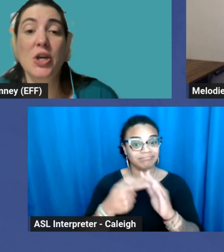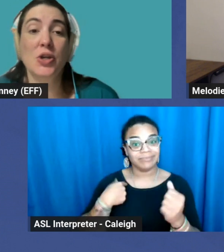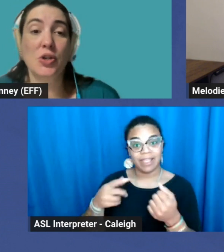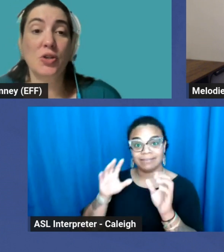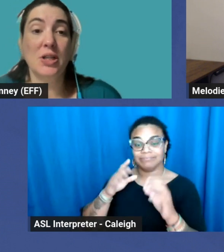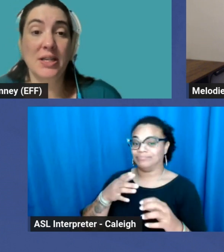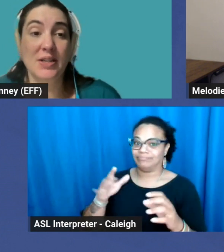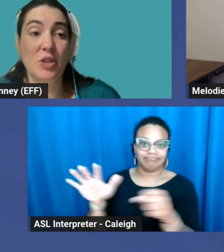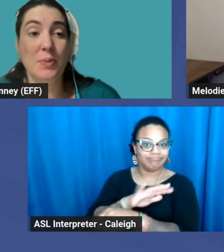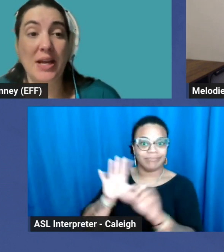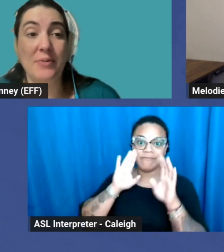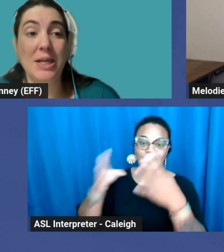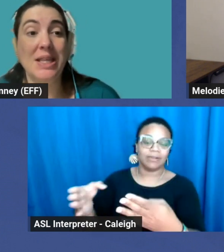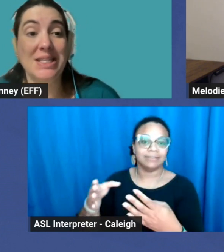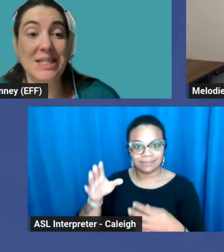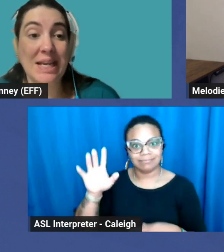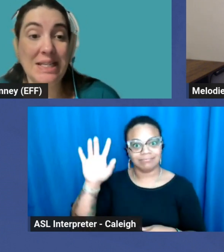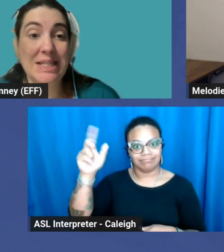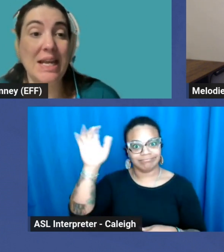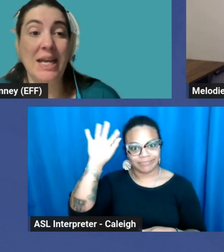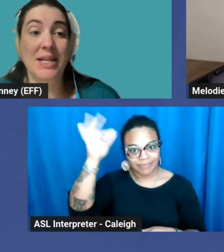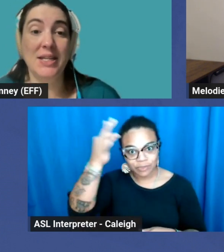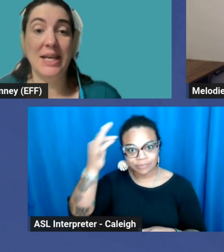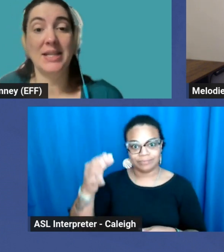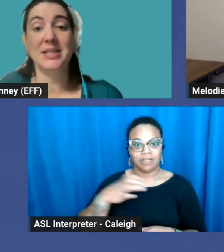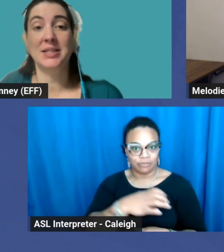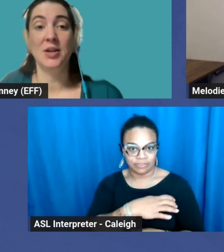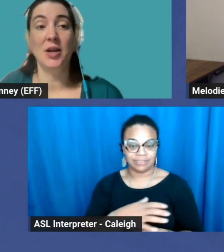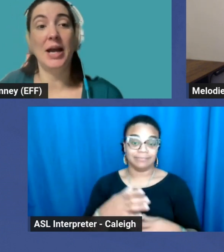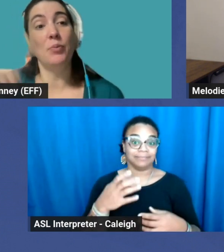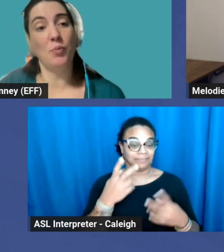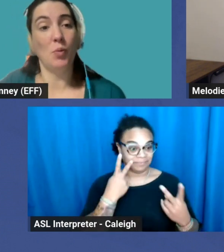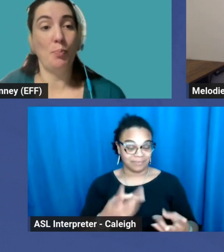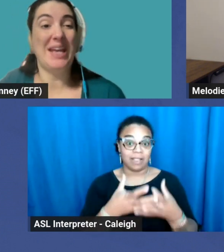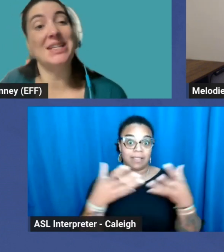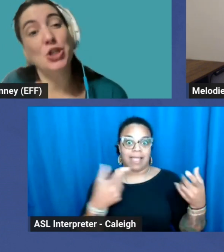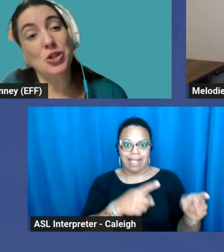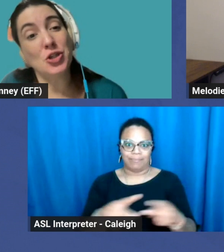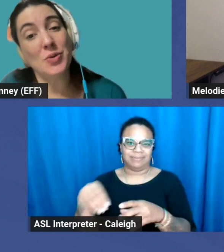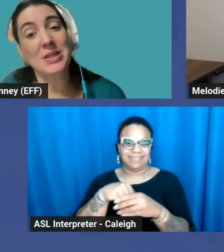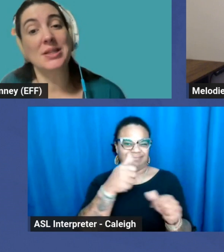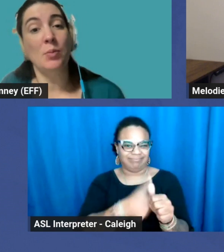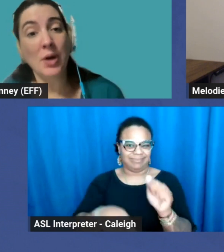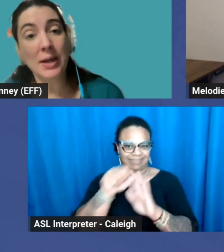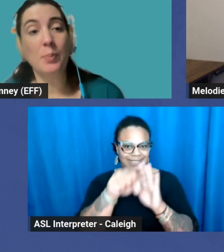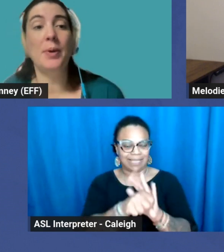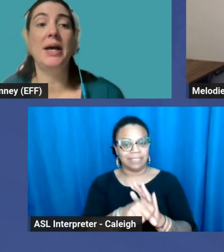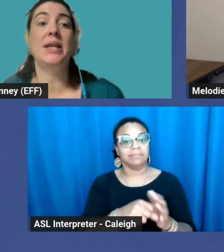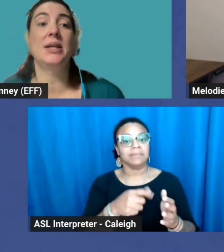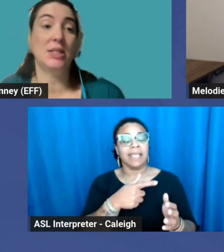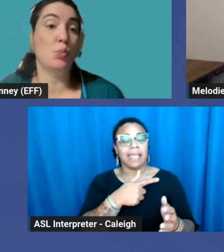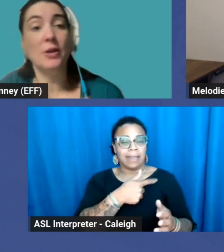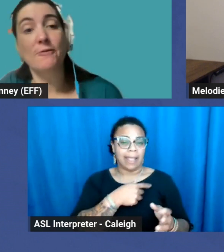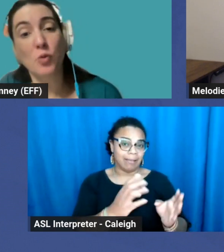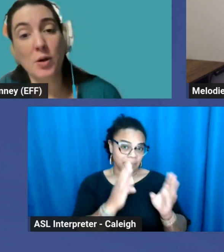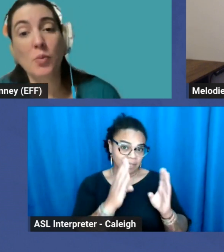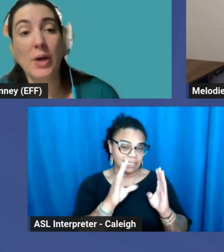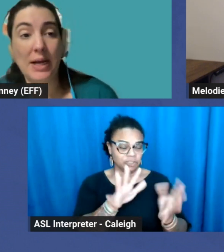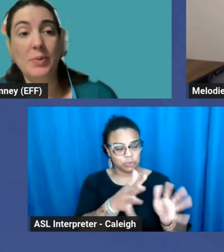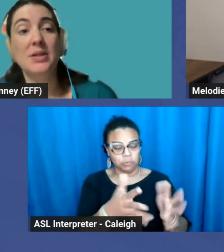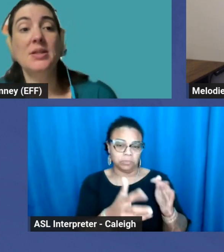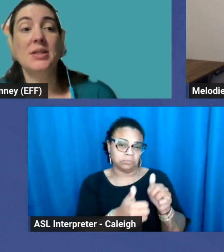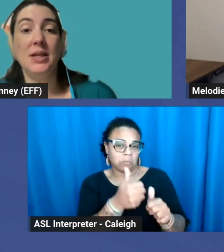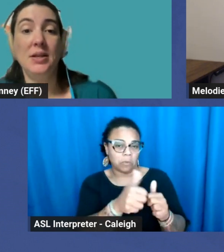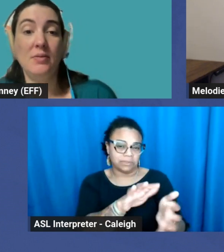Congress. So there's a lot of stuff that's been happening in the states, and I pay attention to it somewhat, but because it will inform